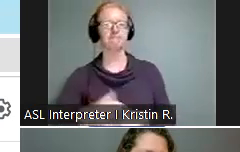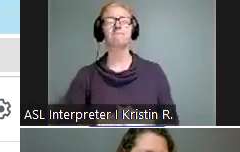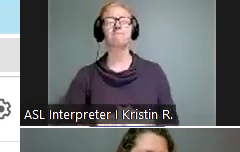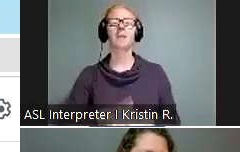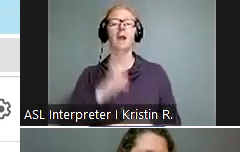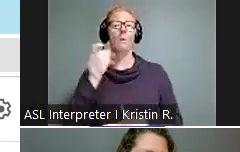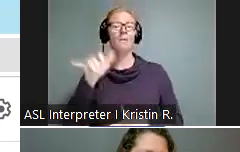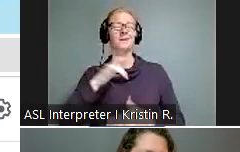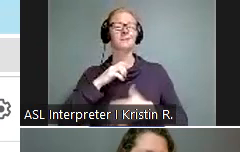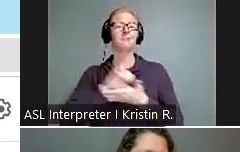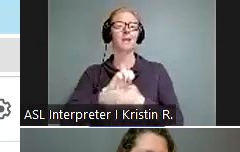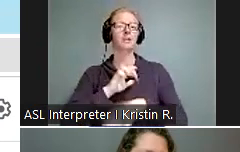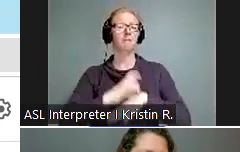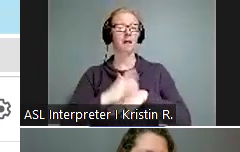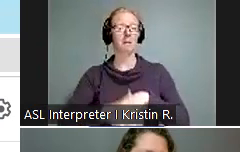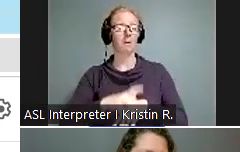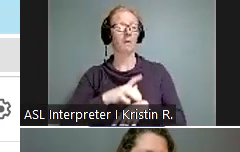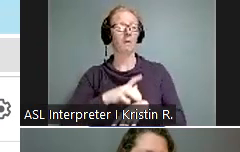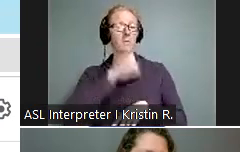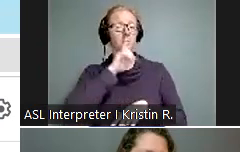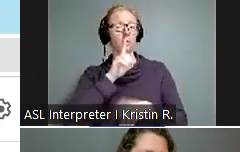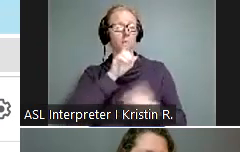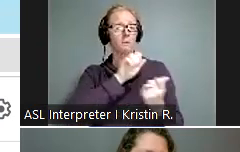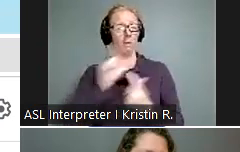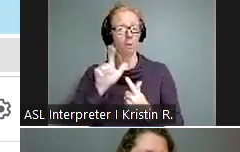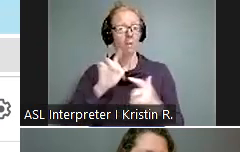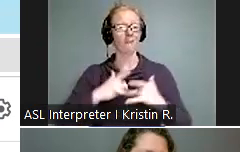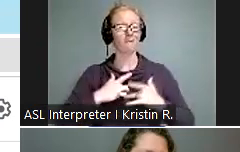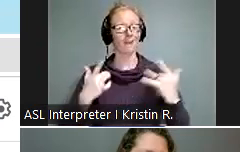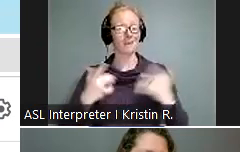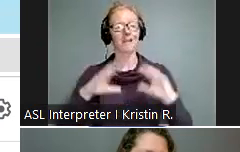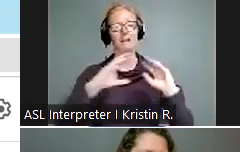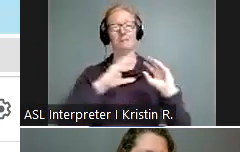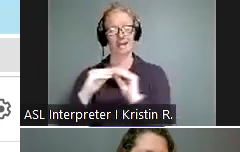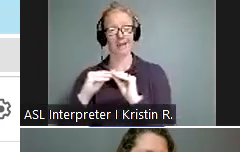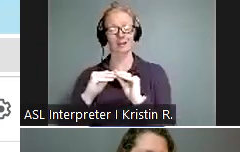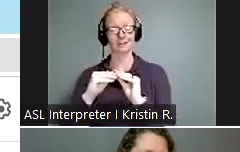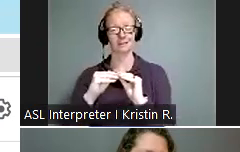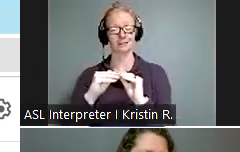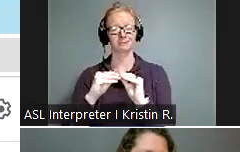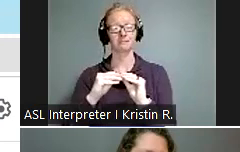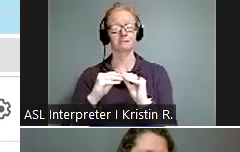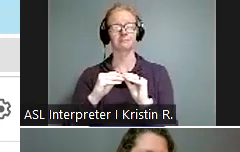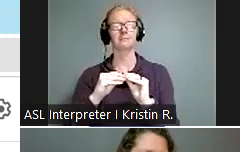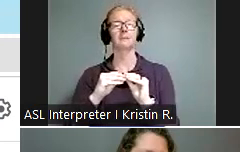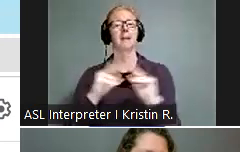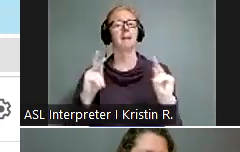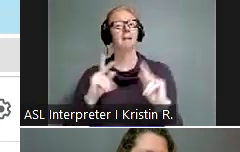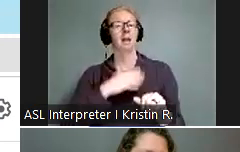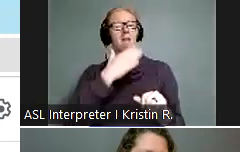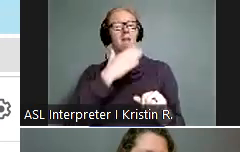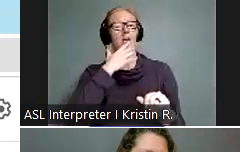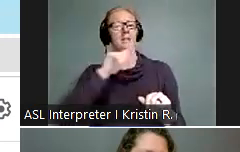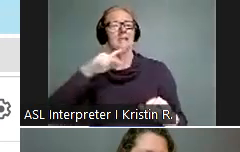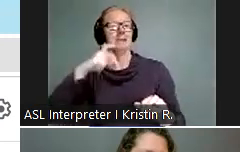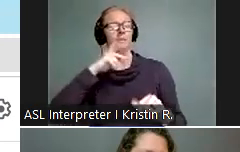this page to make sure that our events and meetings that we're hosting, people have tips for accessibility in